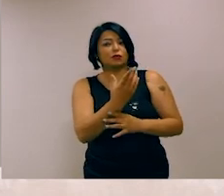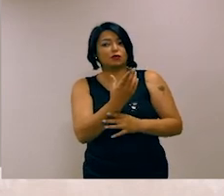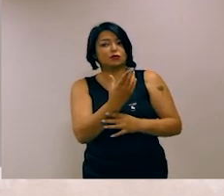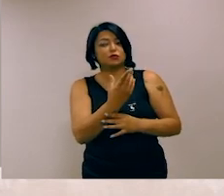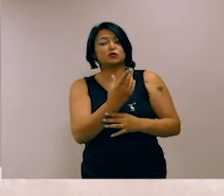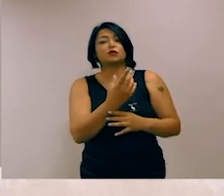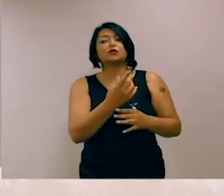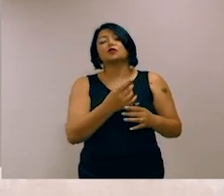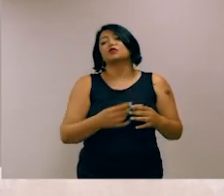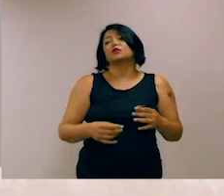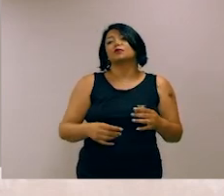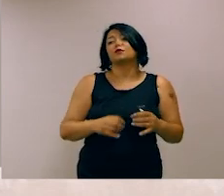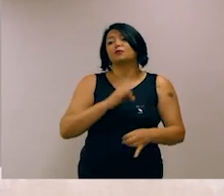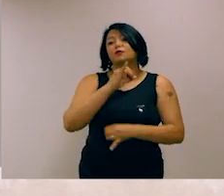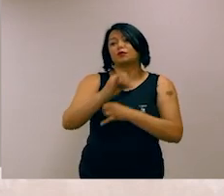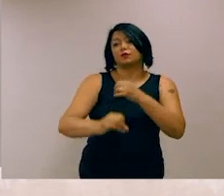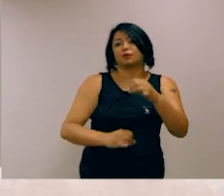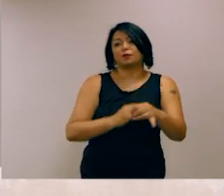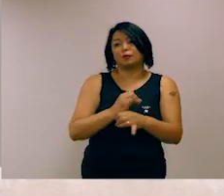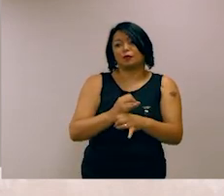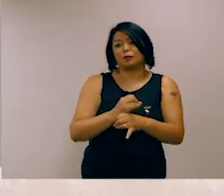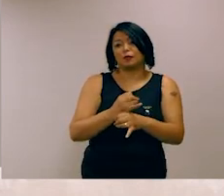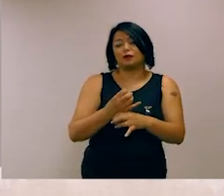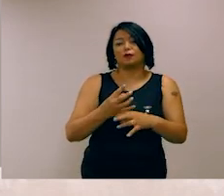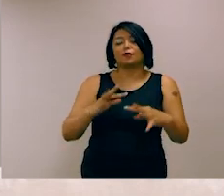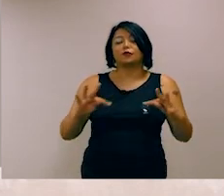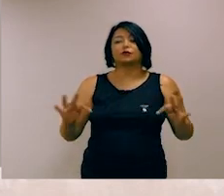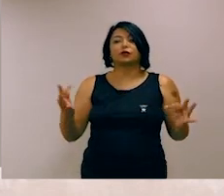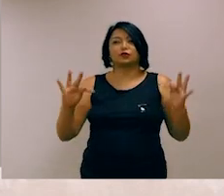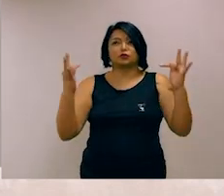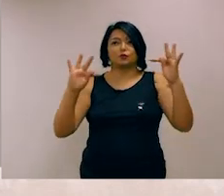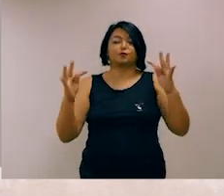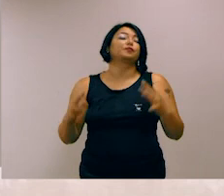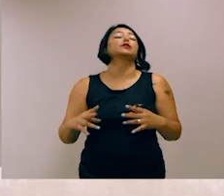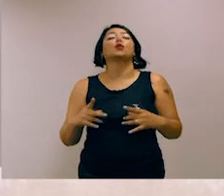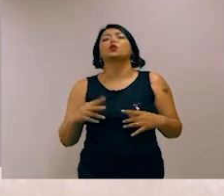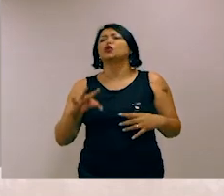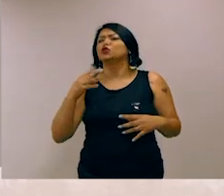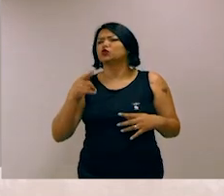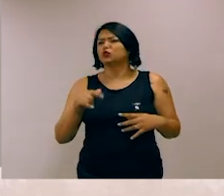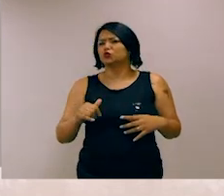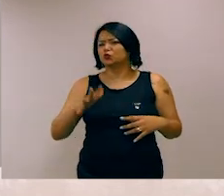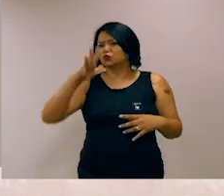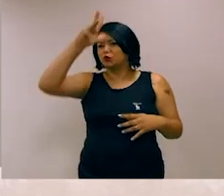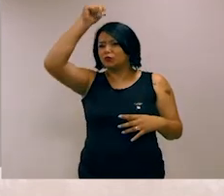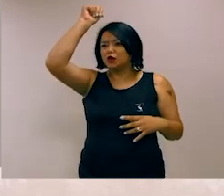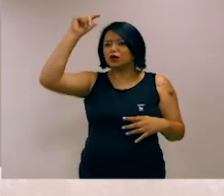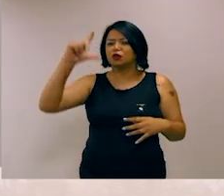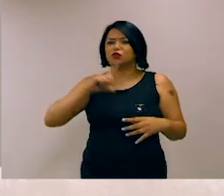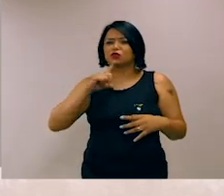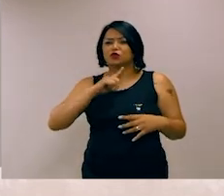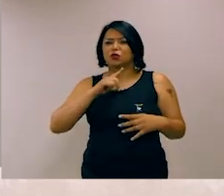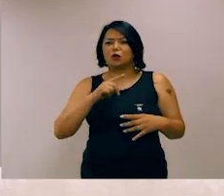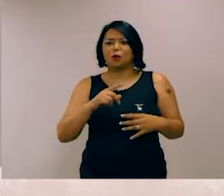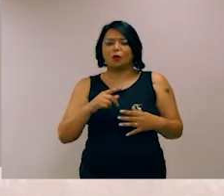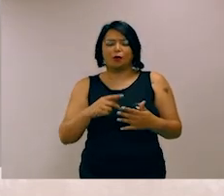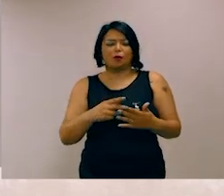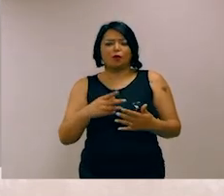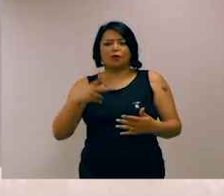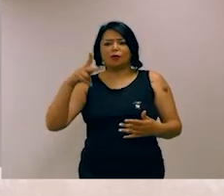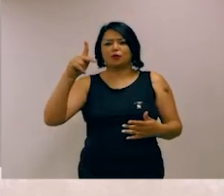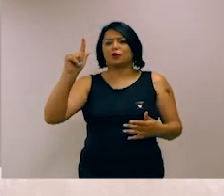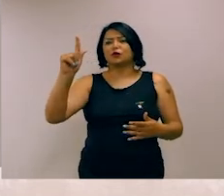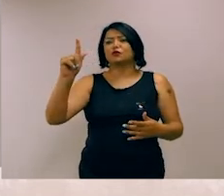mining, and we generated a file to Google Earth. So the officers in field, they had a cell